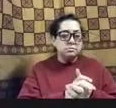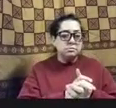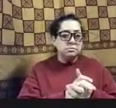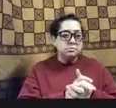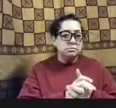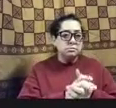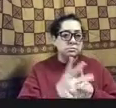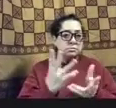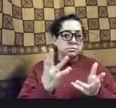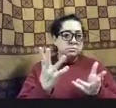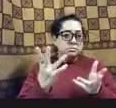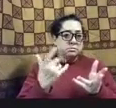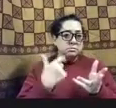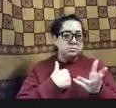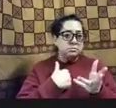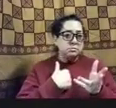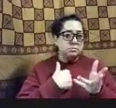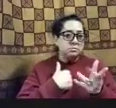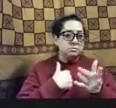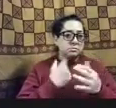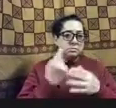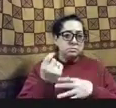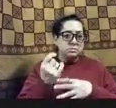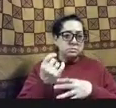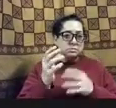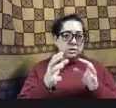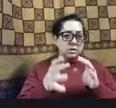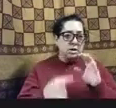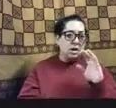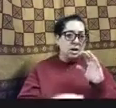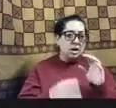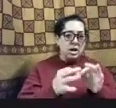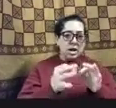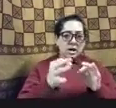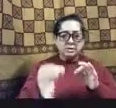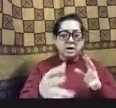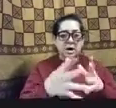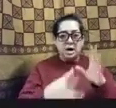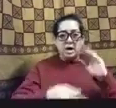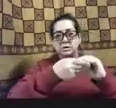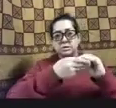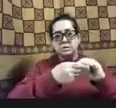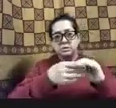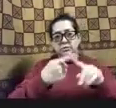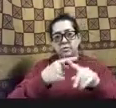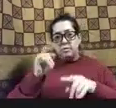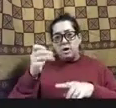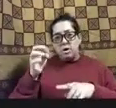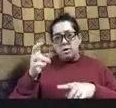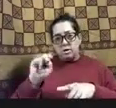I could just. A little extension from both Karin and Jess, and